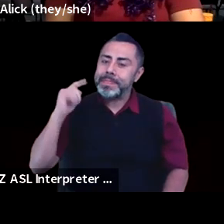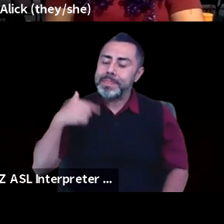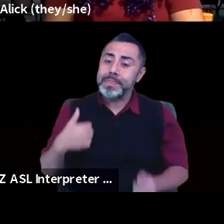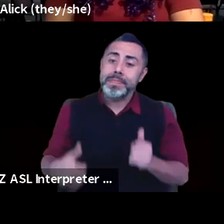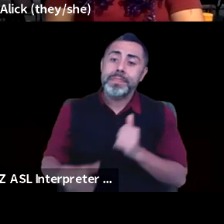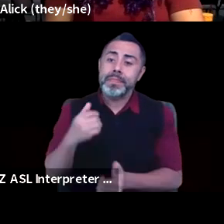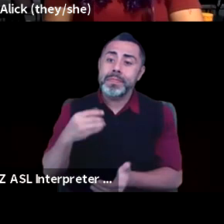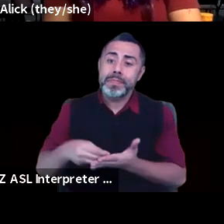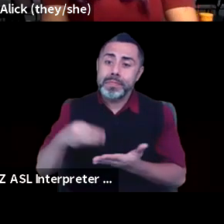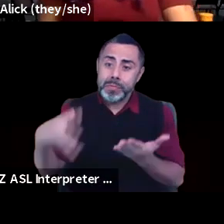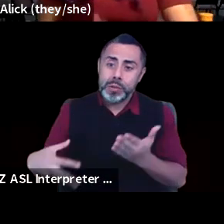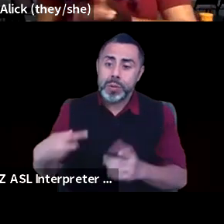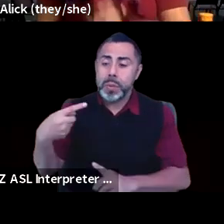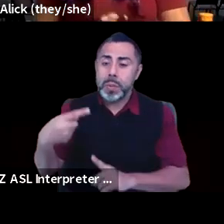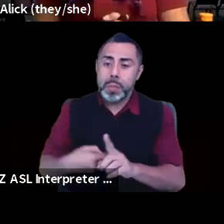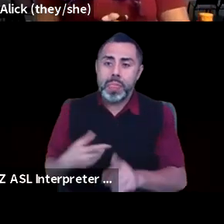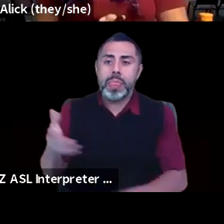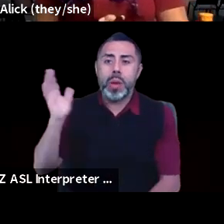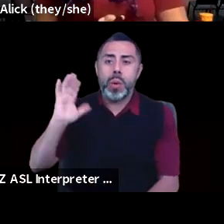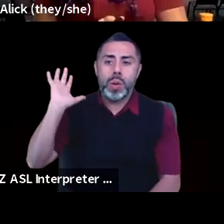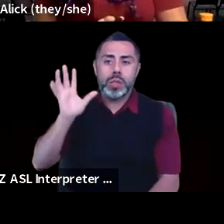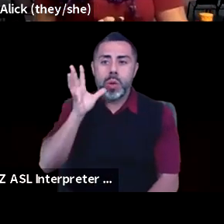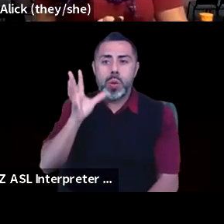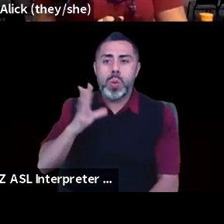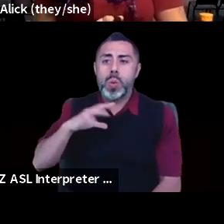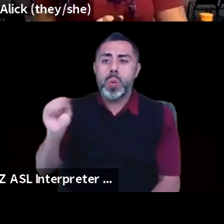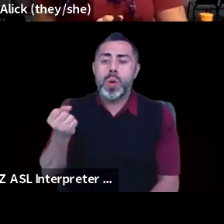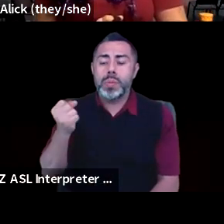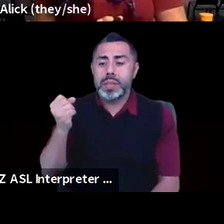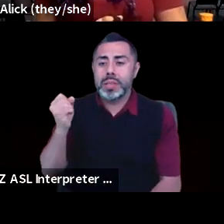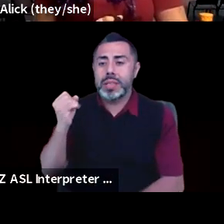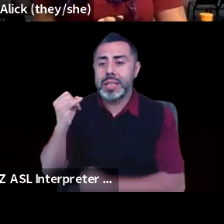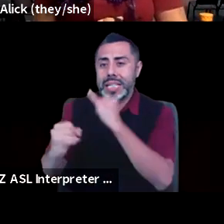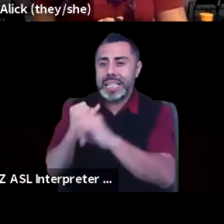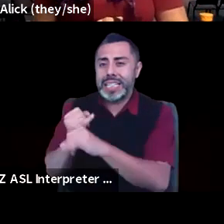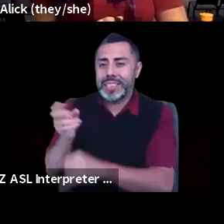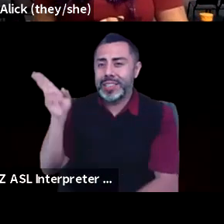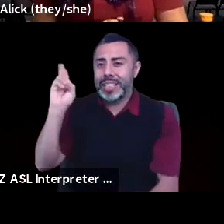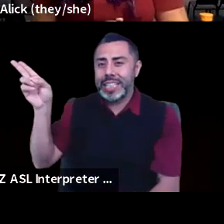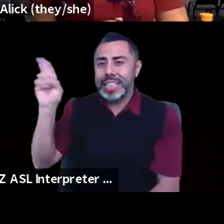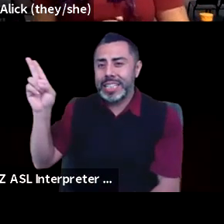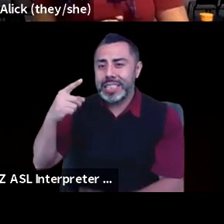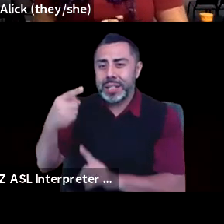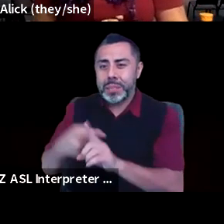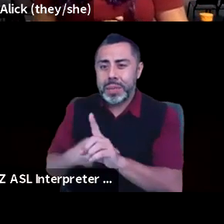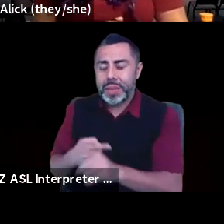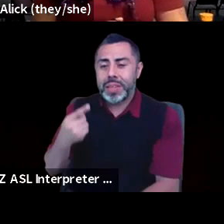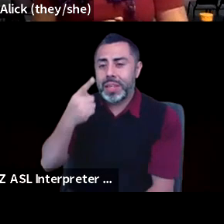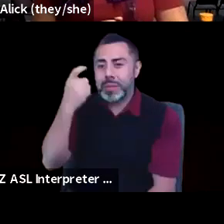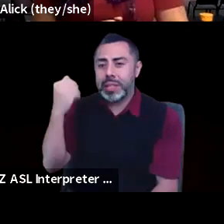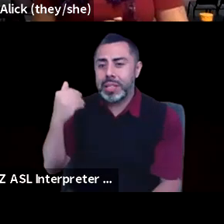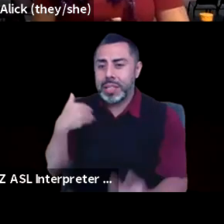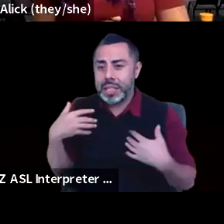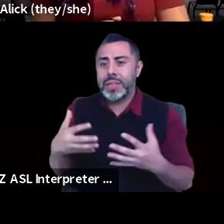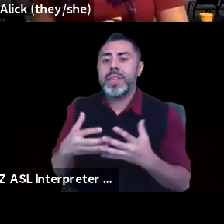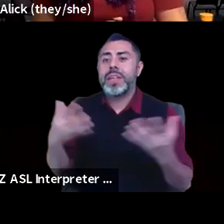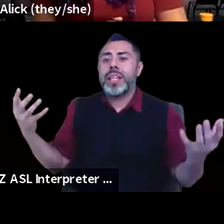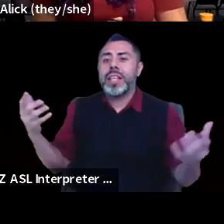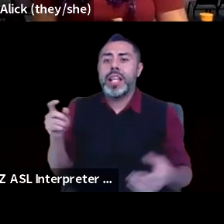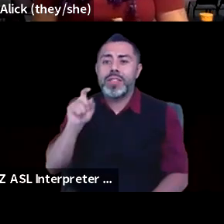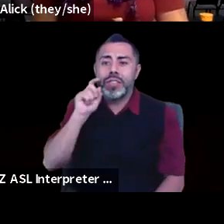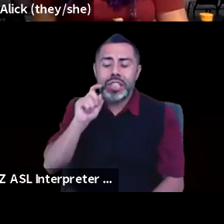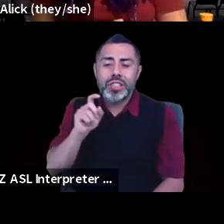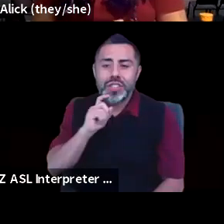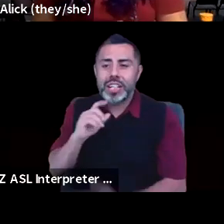Women's International History Month, because of all the gender parity events I had to